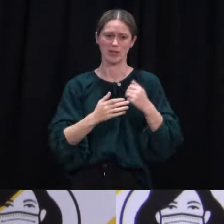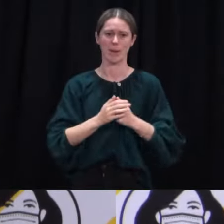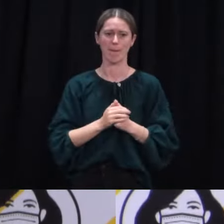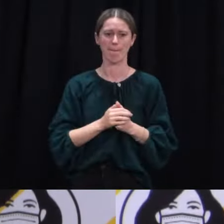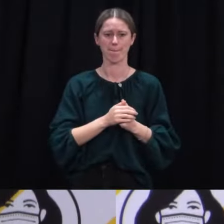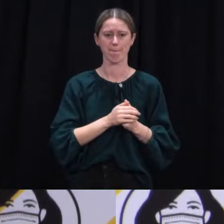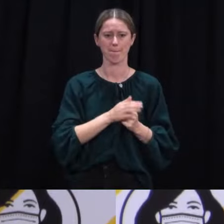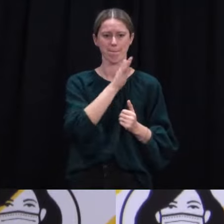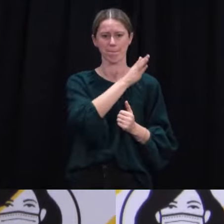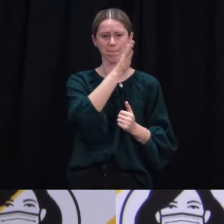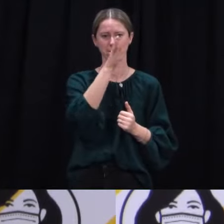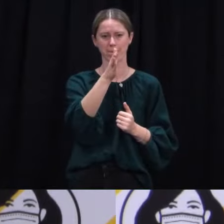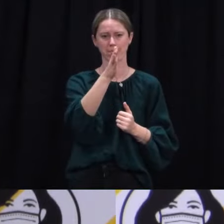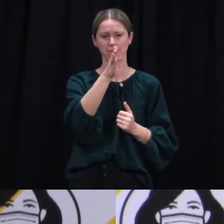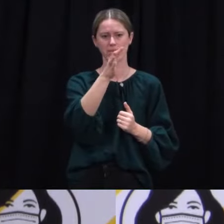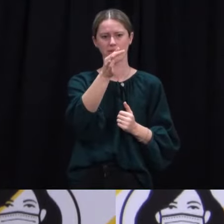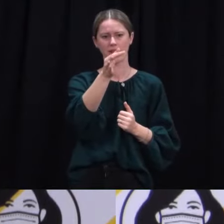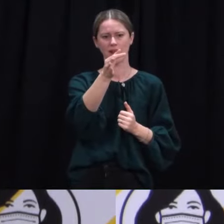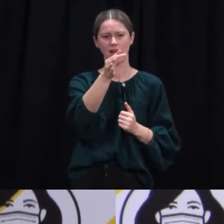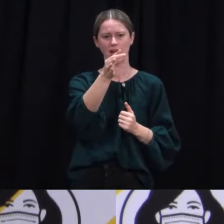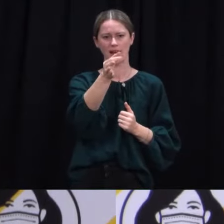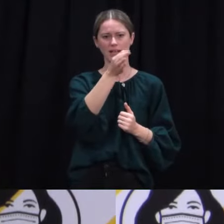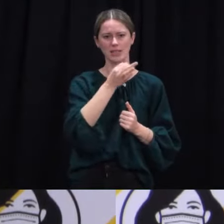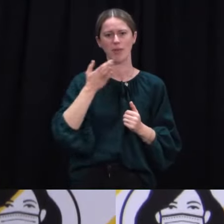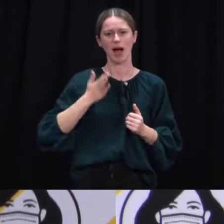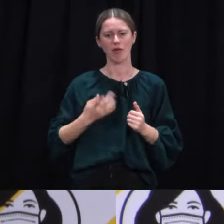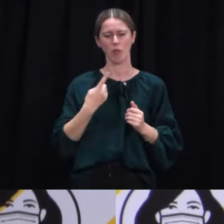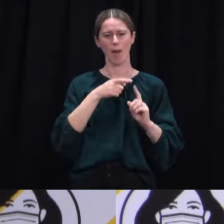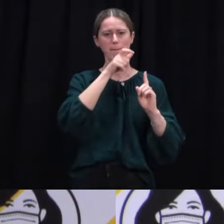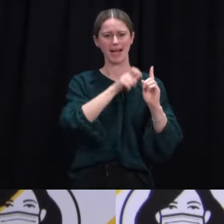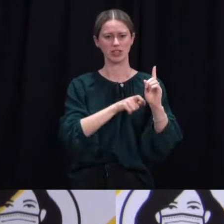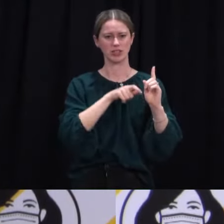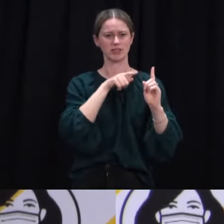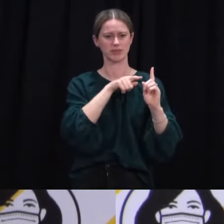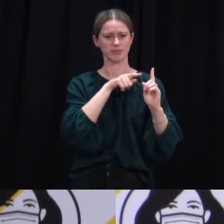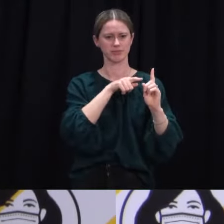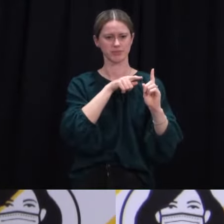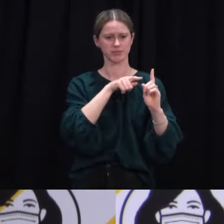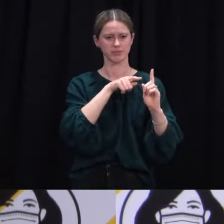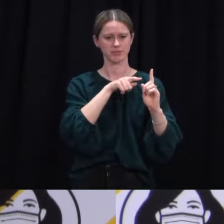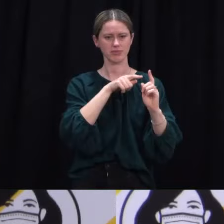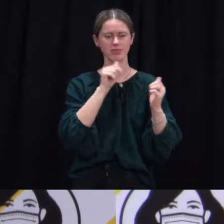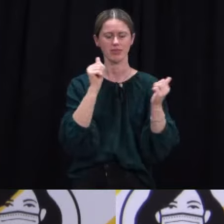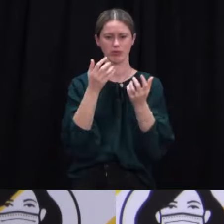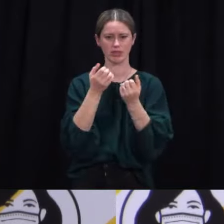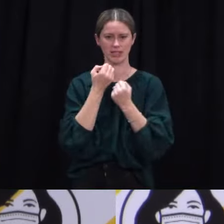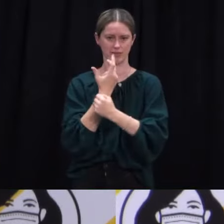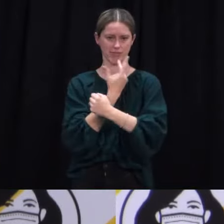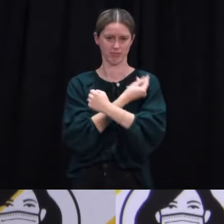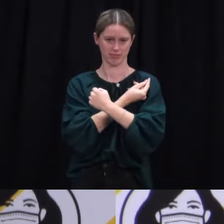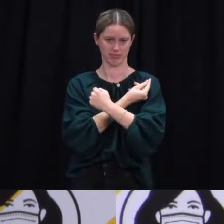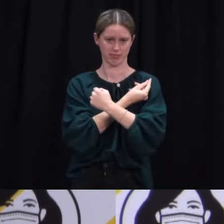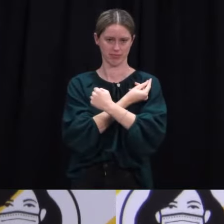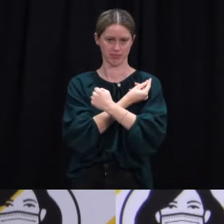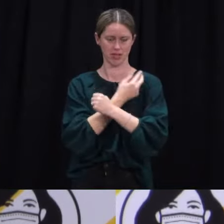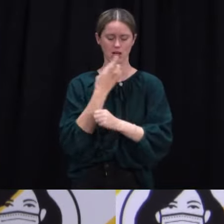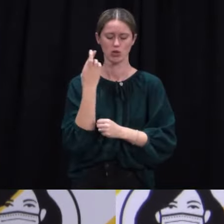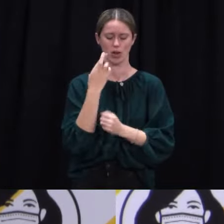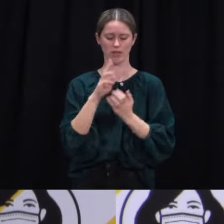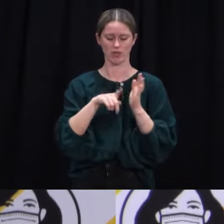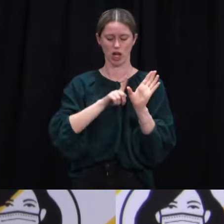Minister, can I just ask on behalf of a patient that got their jab on the 12th of